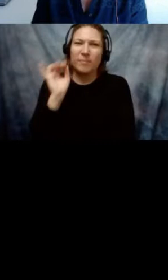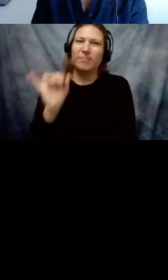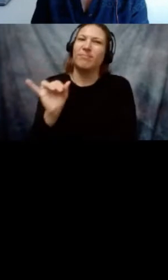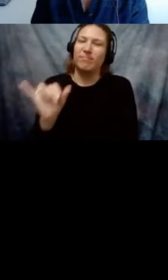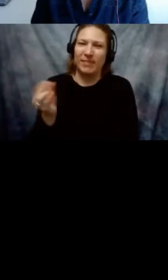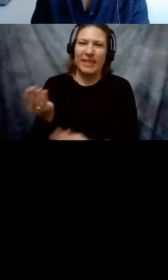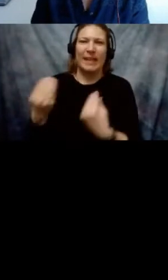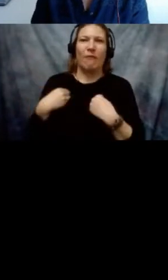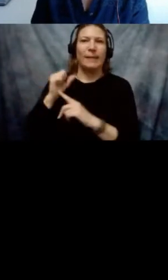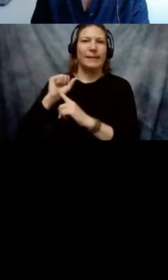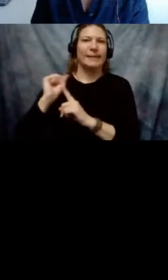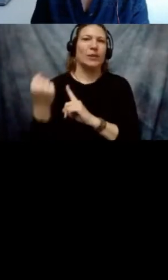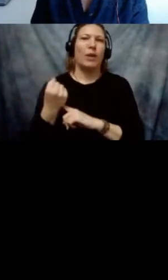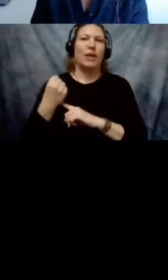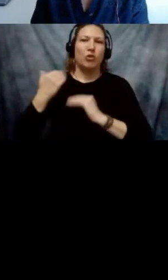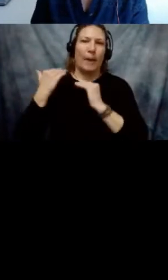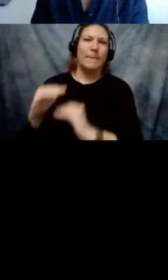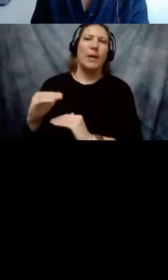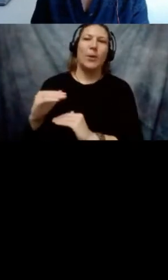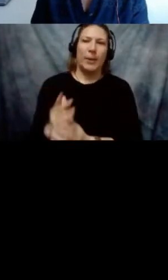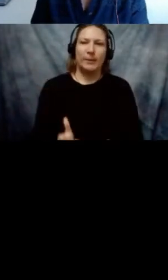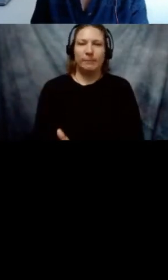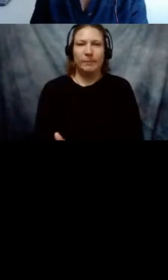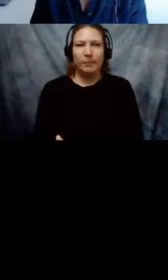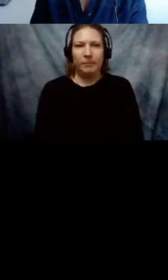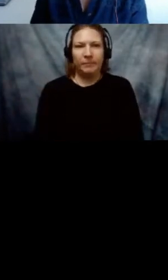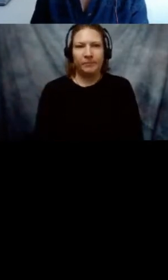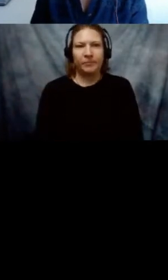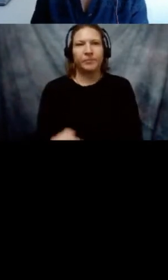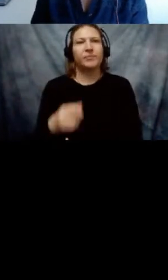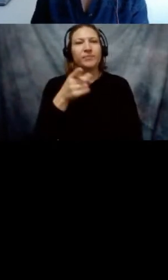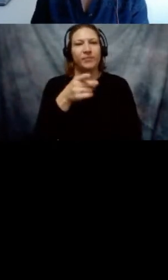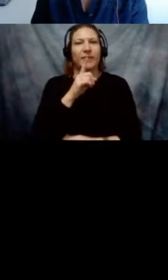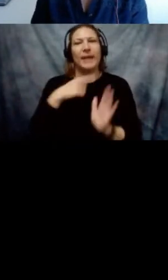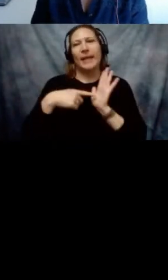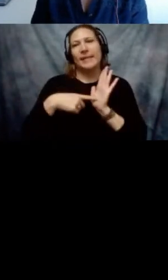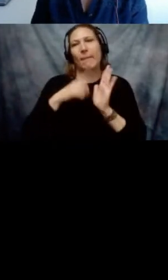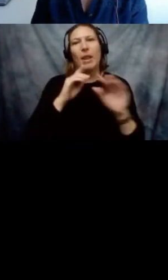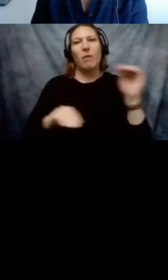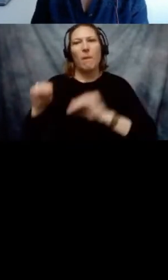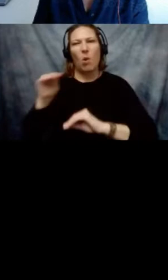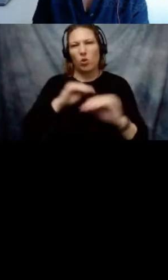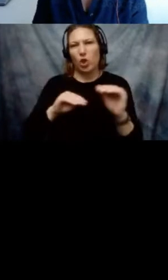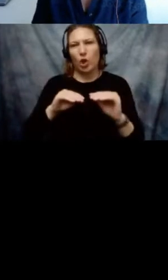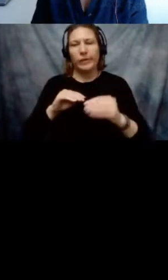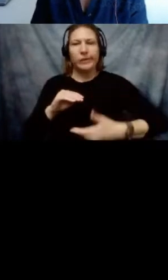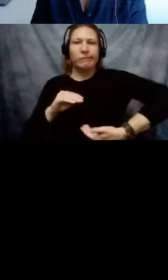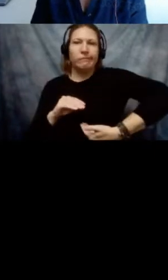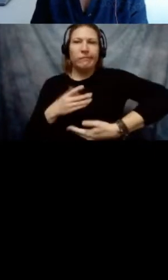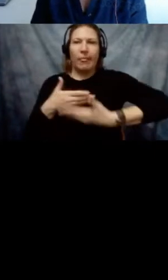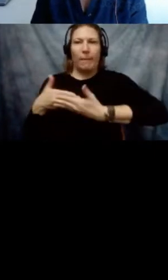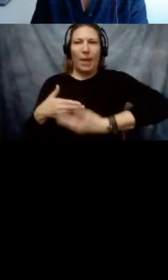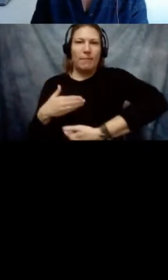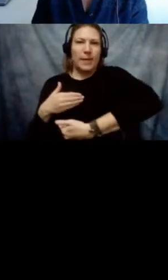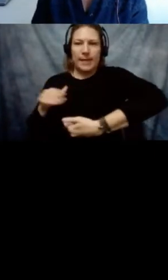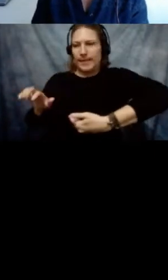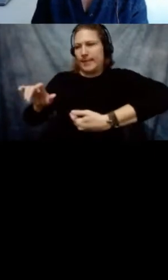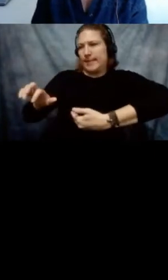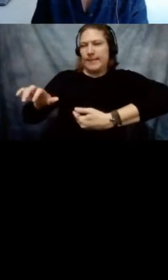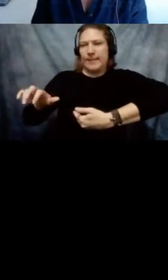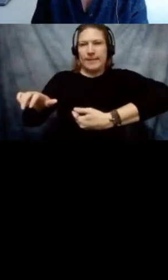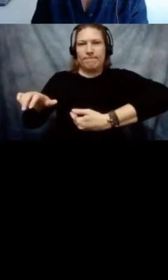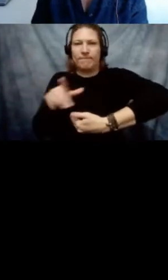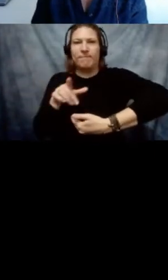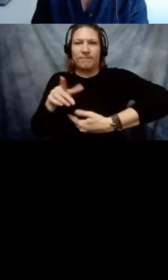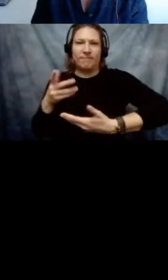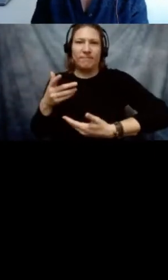again, we have a picture which is an example of a motor impairment. So using a laptop whilst holding a sleeping child